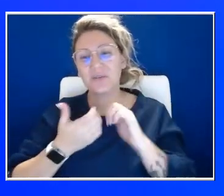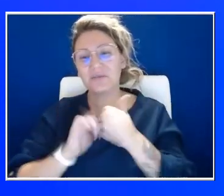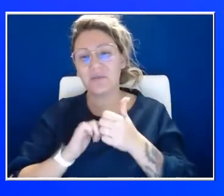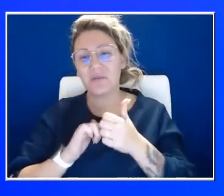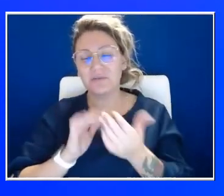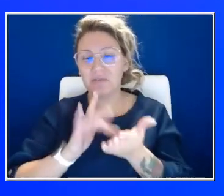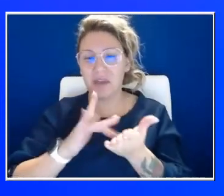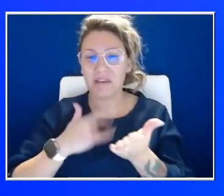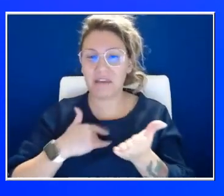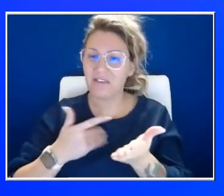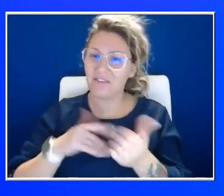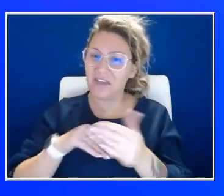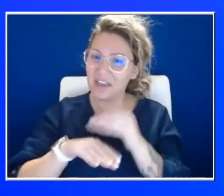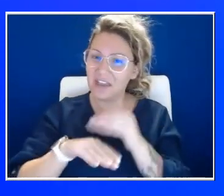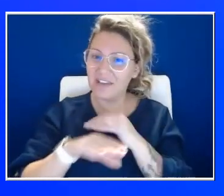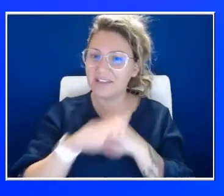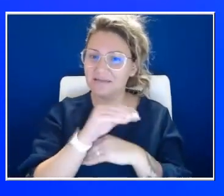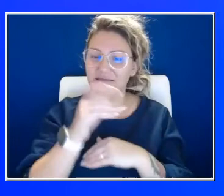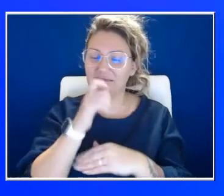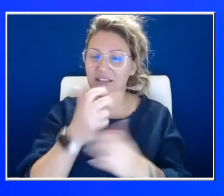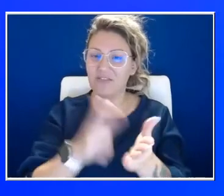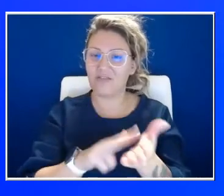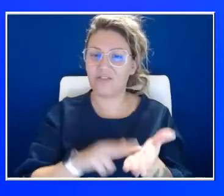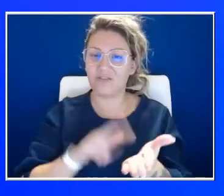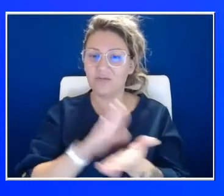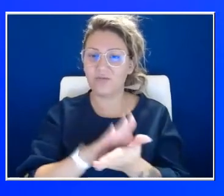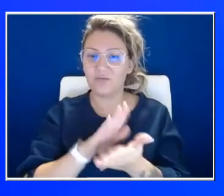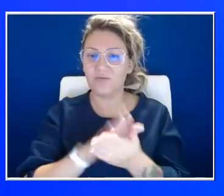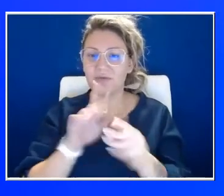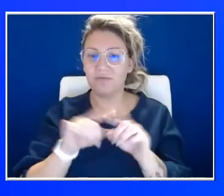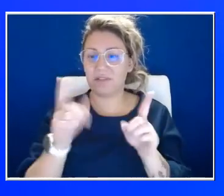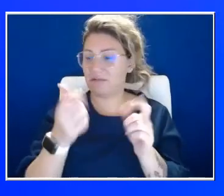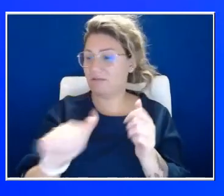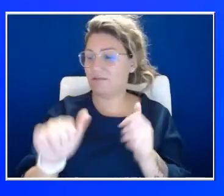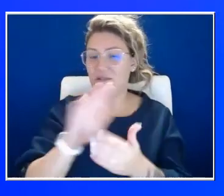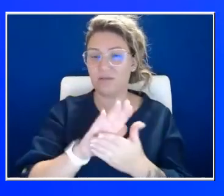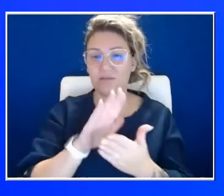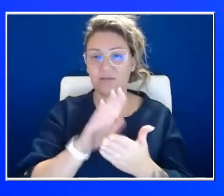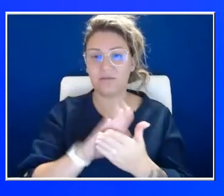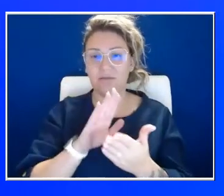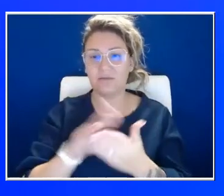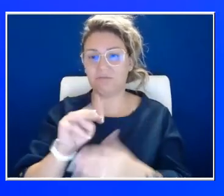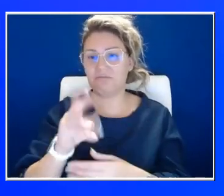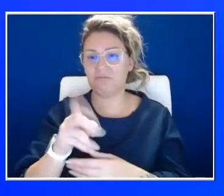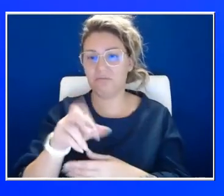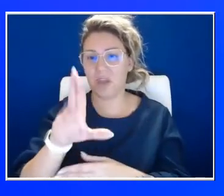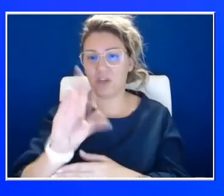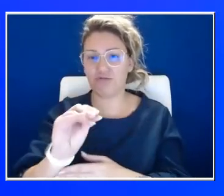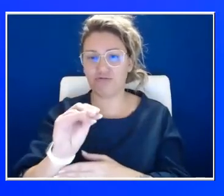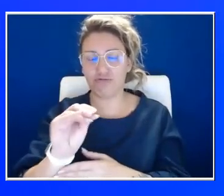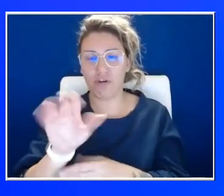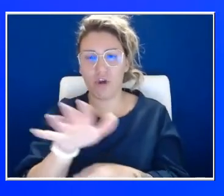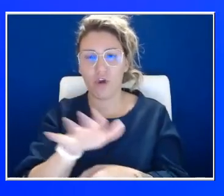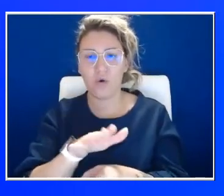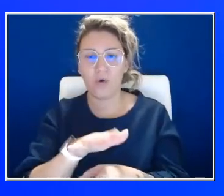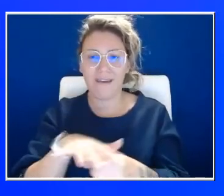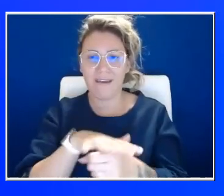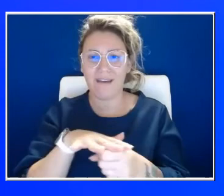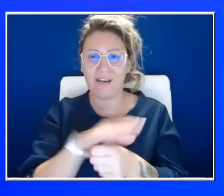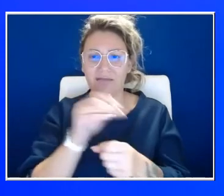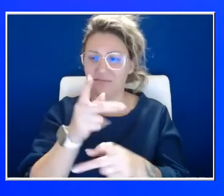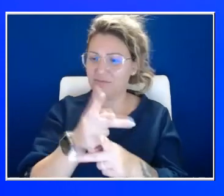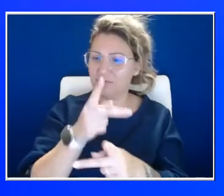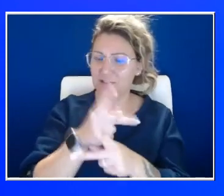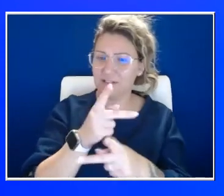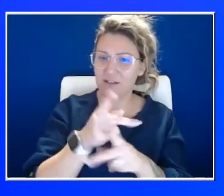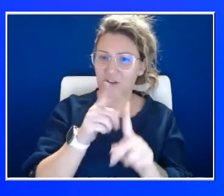it's not just the contracted schools that we work with, but any school in the metro area. And I've taken care of student athletes from out in the state of Kansas that